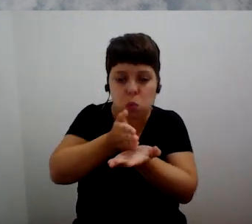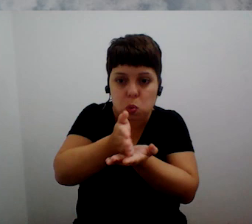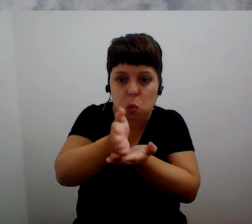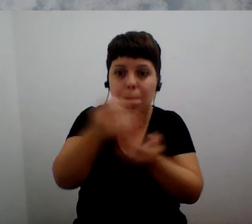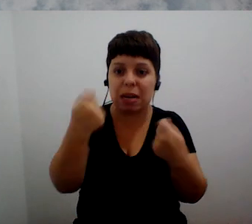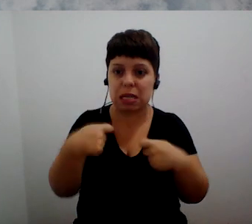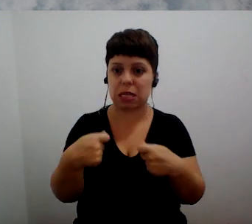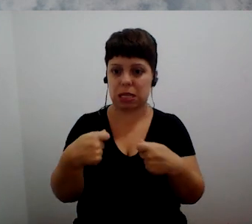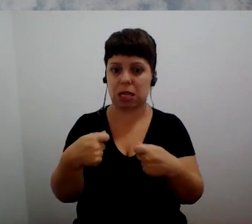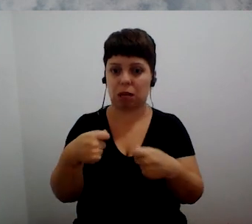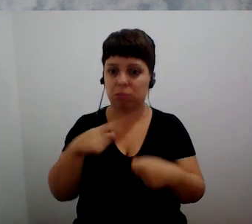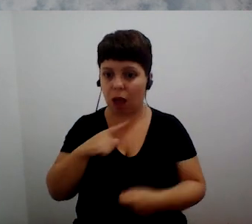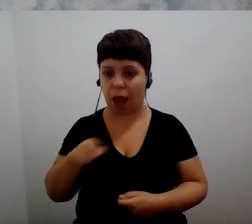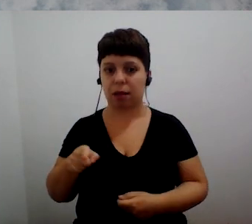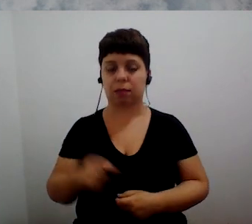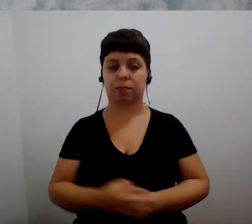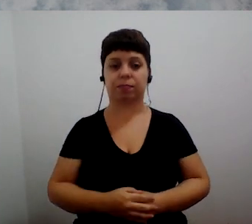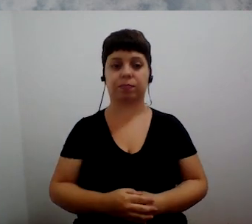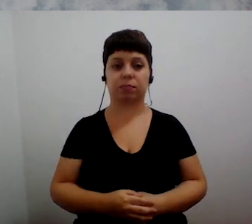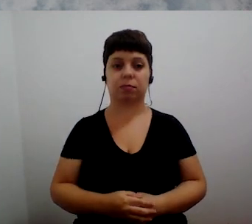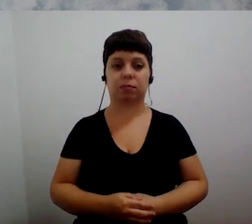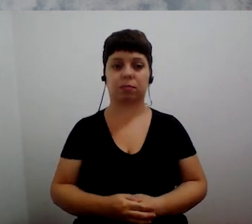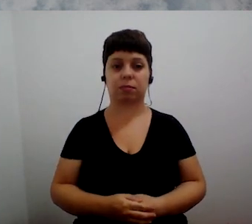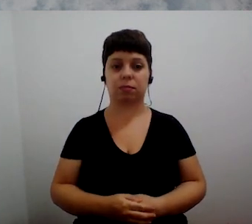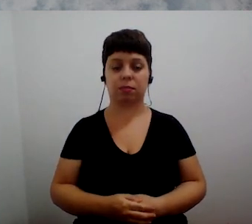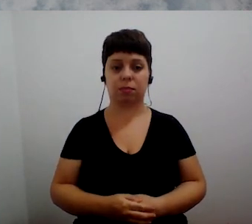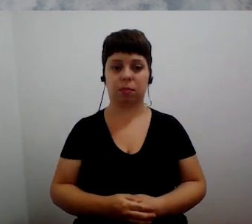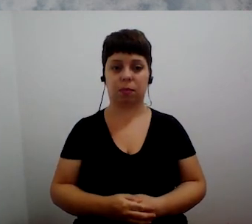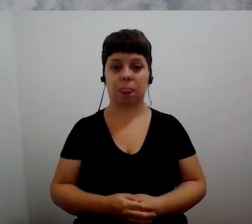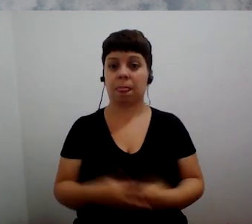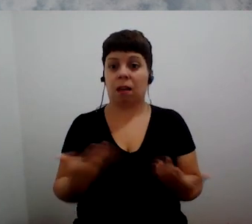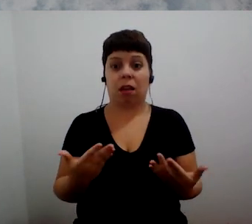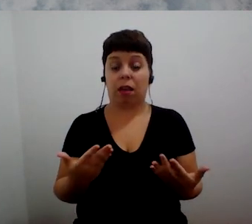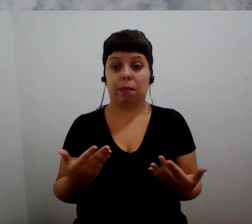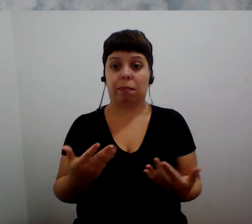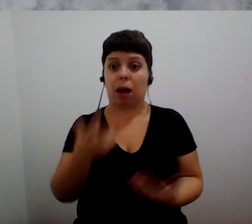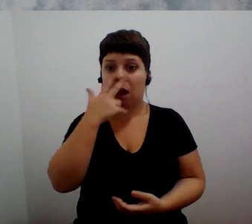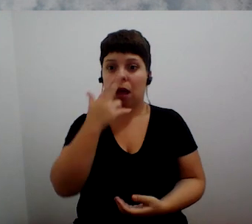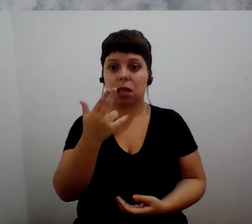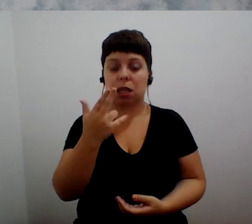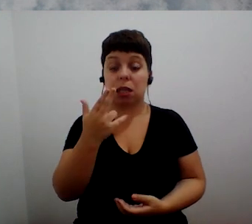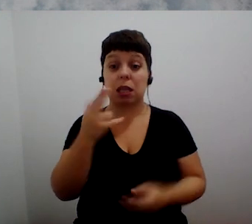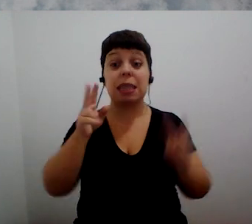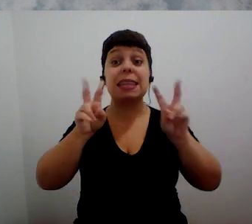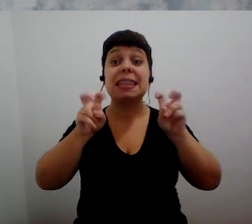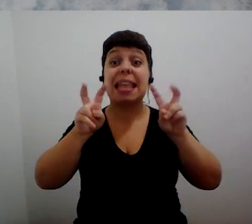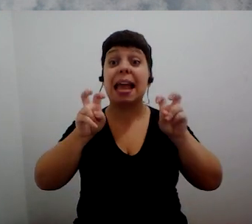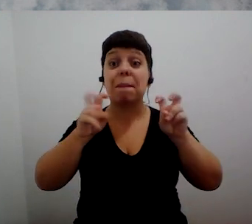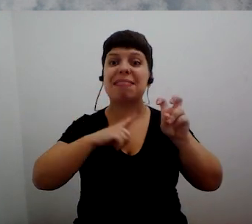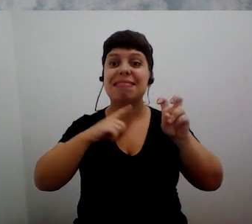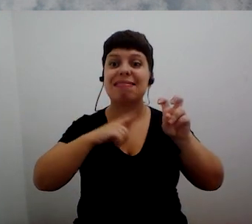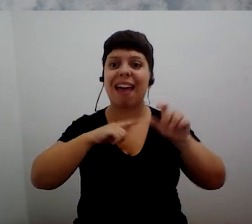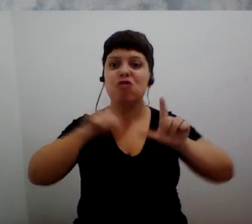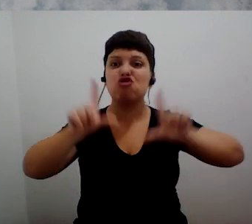it's never been so much in the news that it is now. So there's the sense of alert and the need of urgency